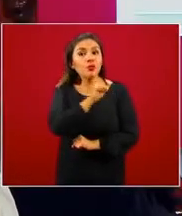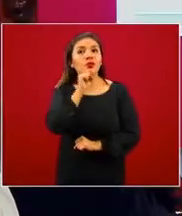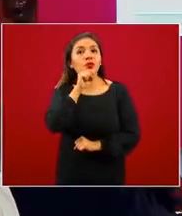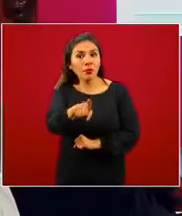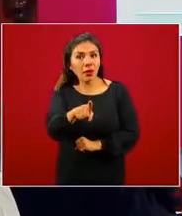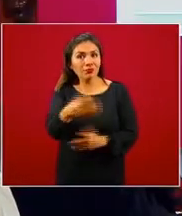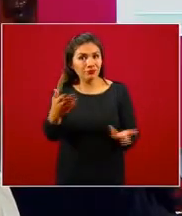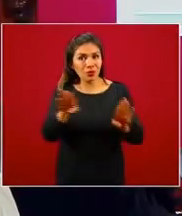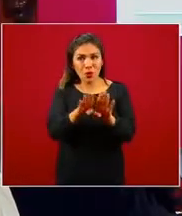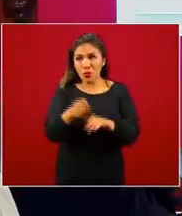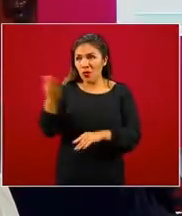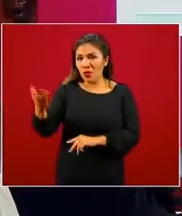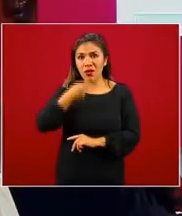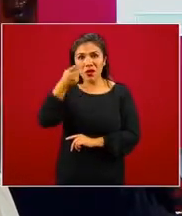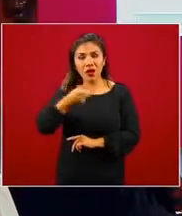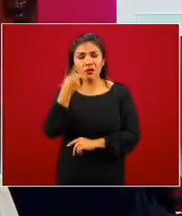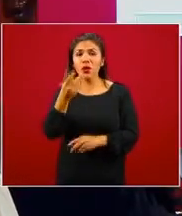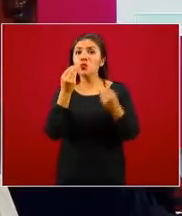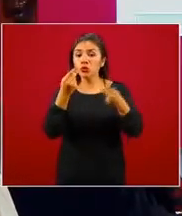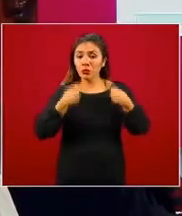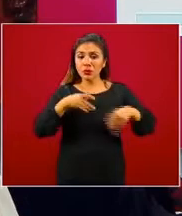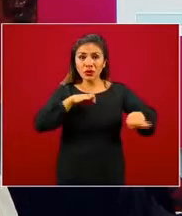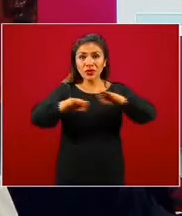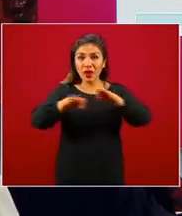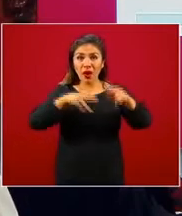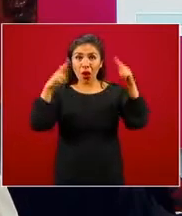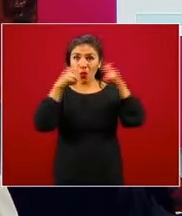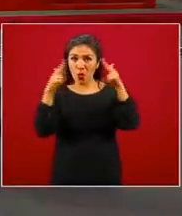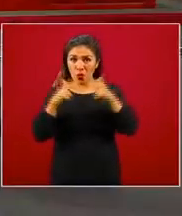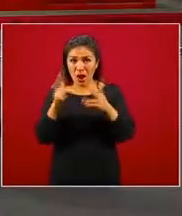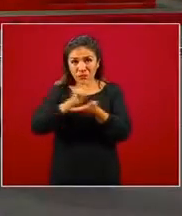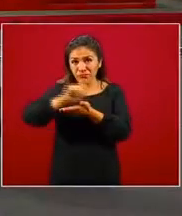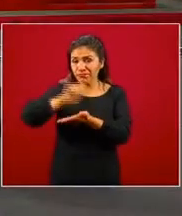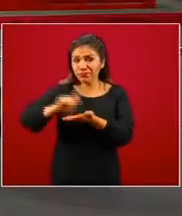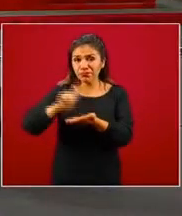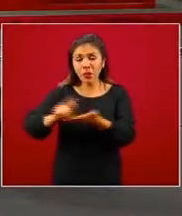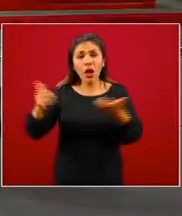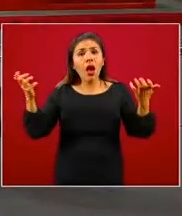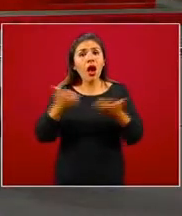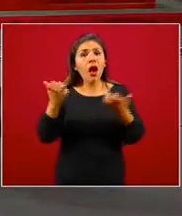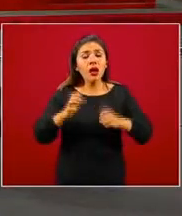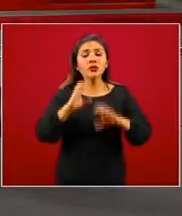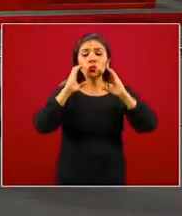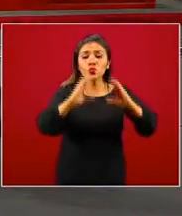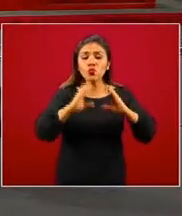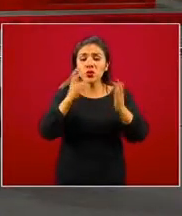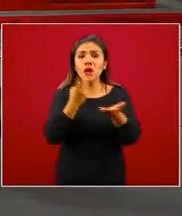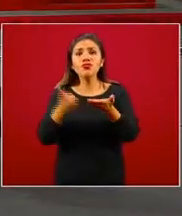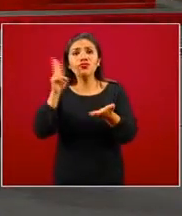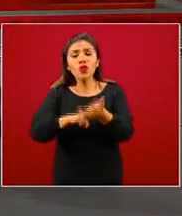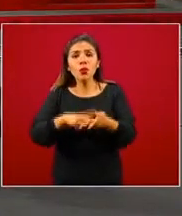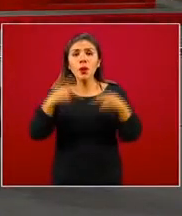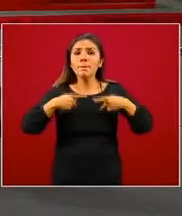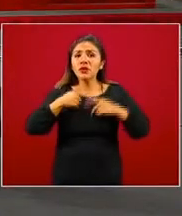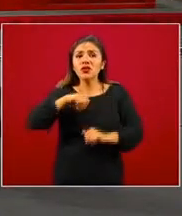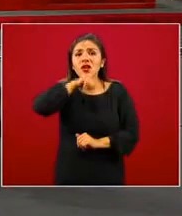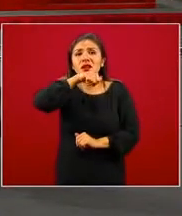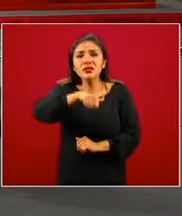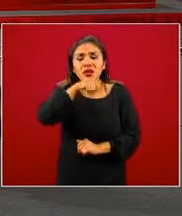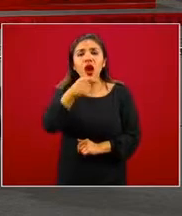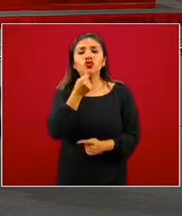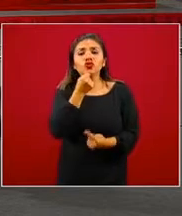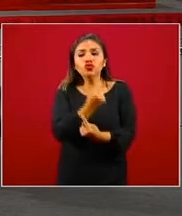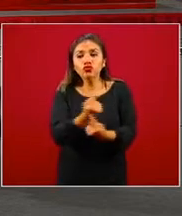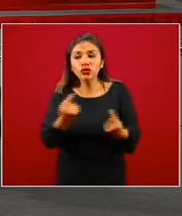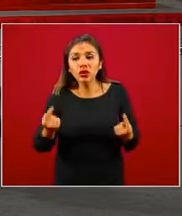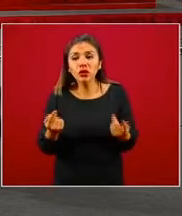health and responsibility. Just like Marcelina said, many domestic workers end up taking care